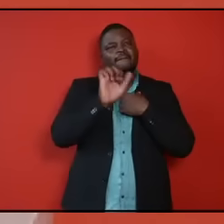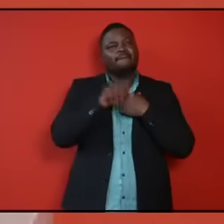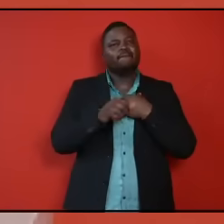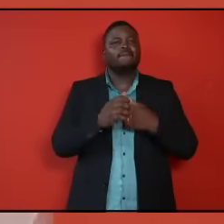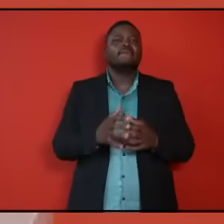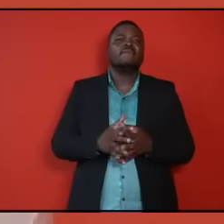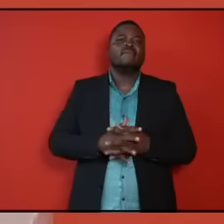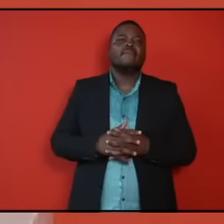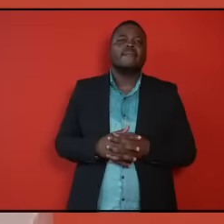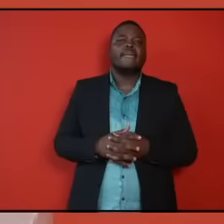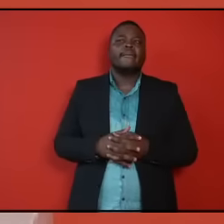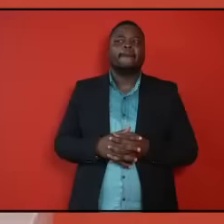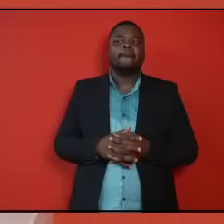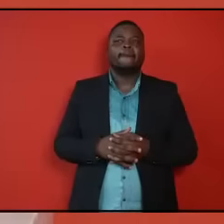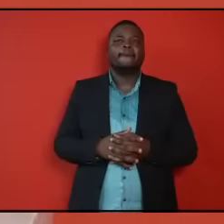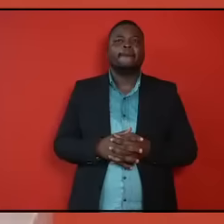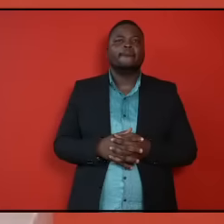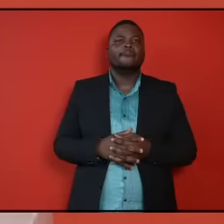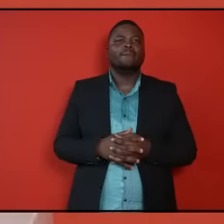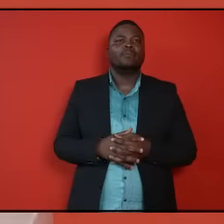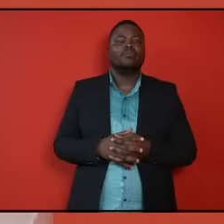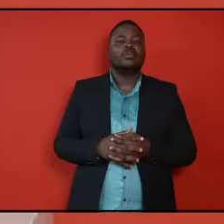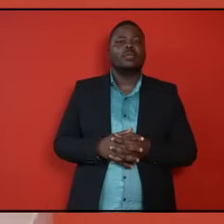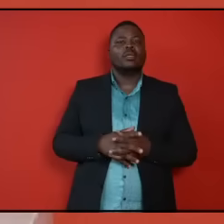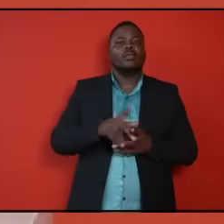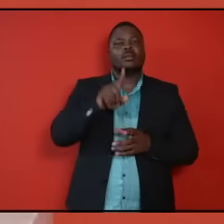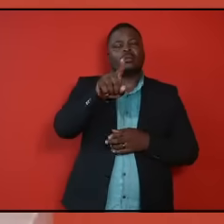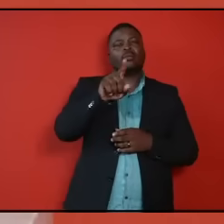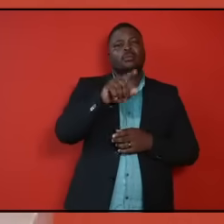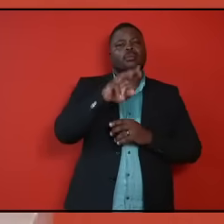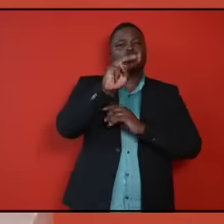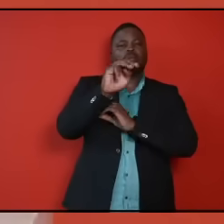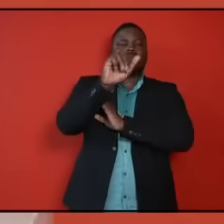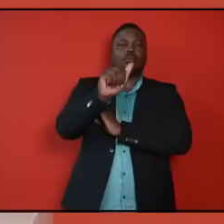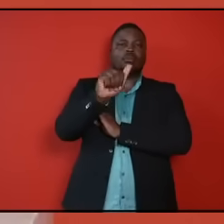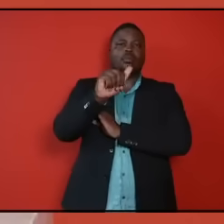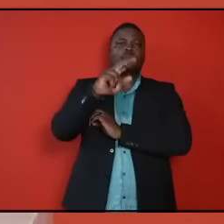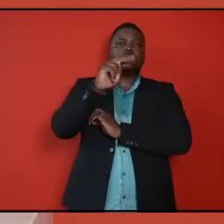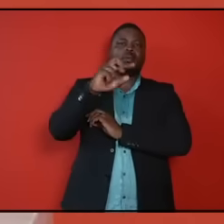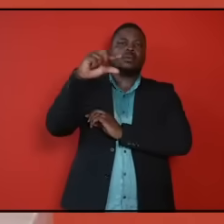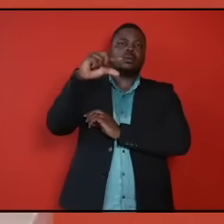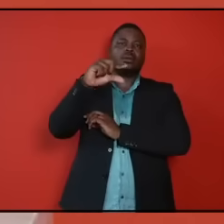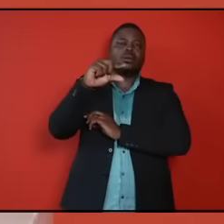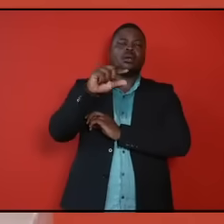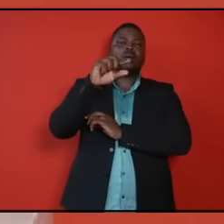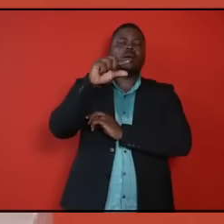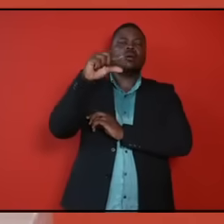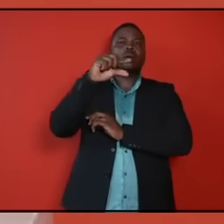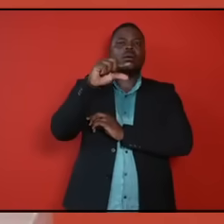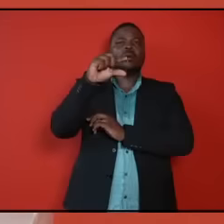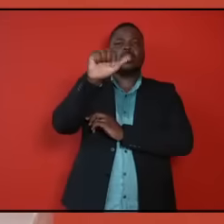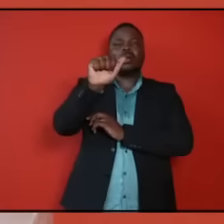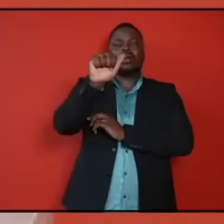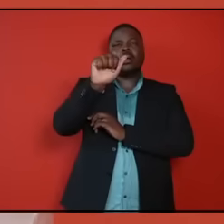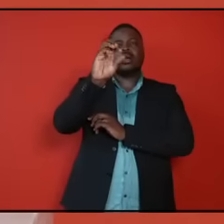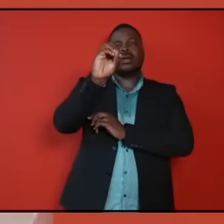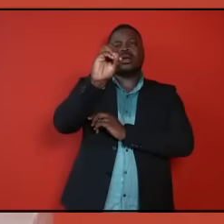Mangaung. We're targeting Mangaung, yes. Yes, Mangaung. There's a place I once went to